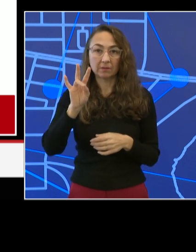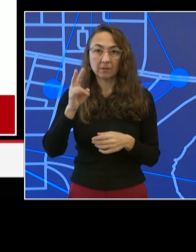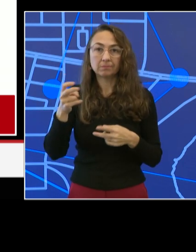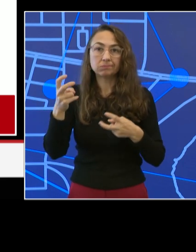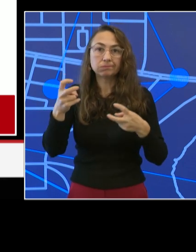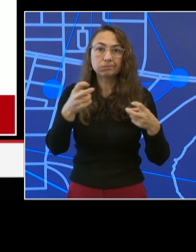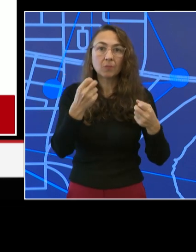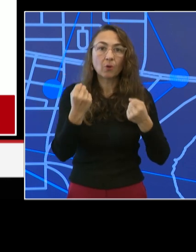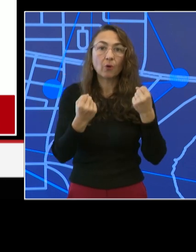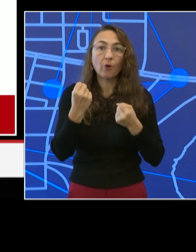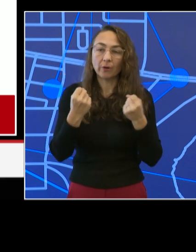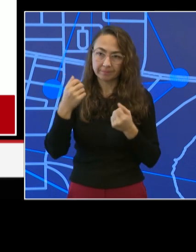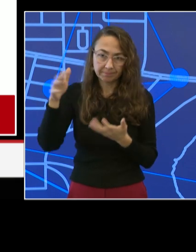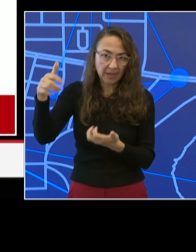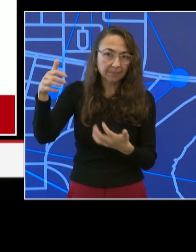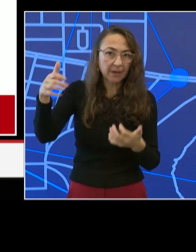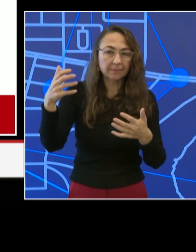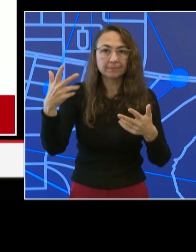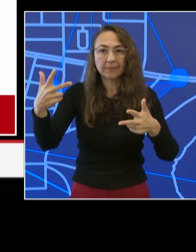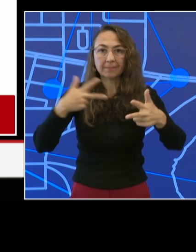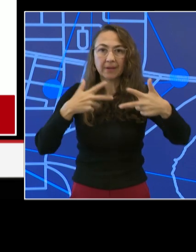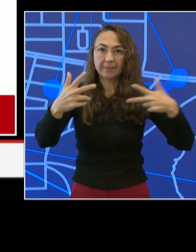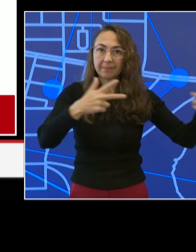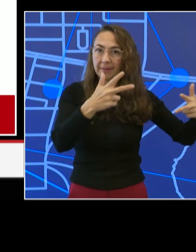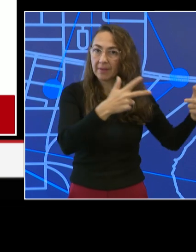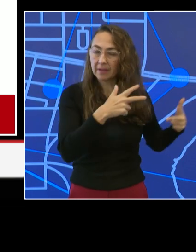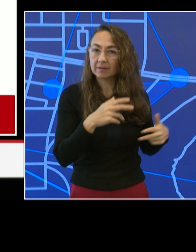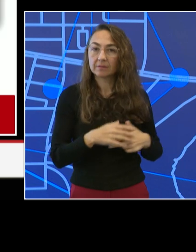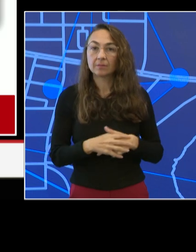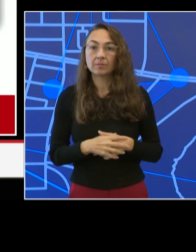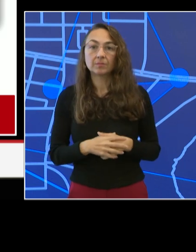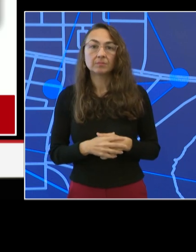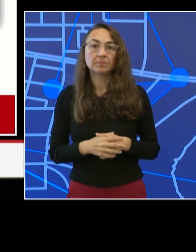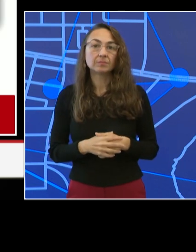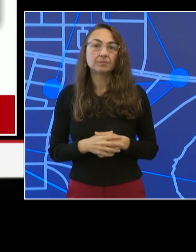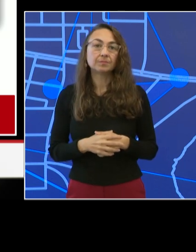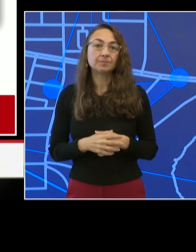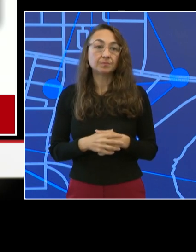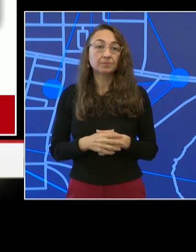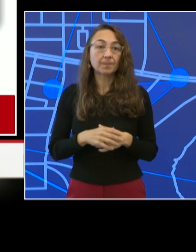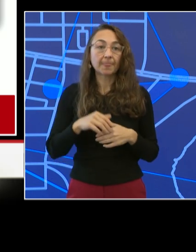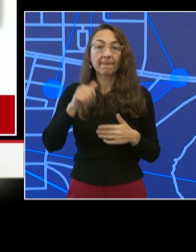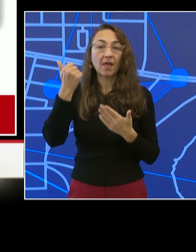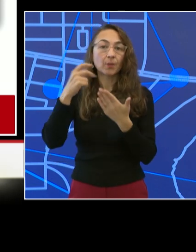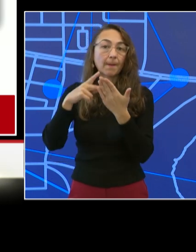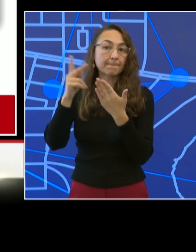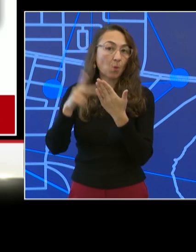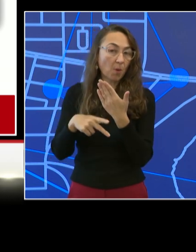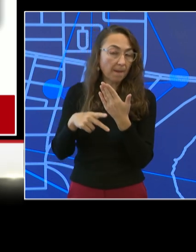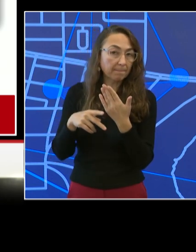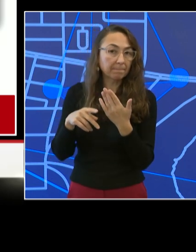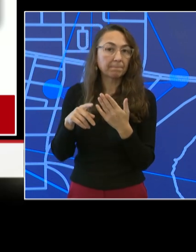In 2023, we knew we had a problem with a small group of offenders quickly committing robberies